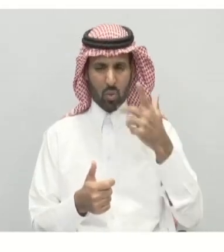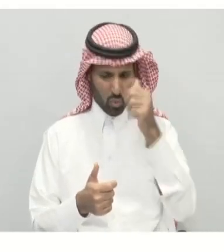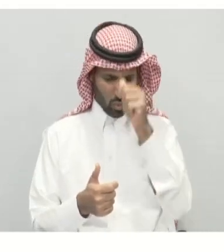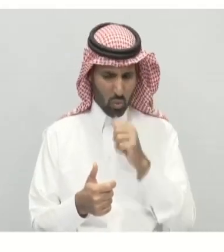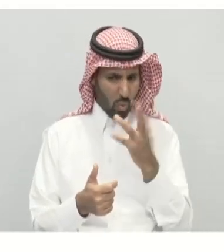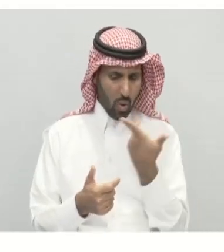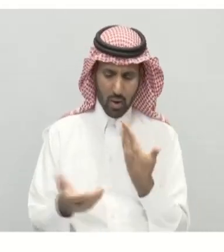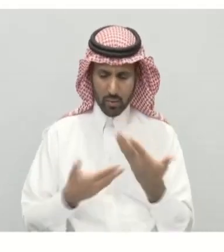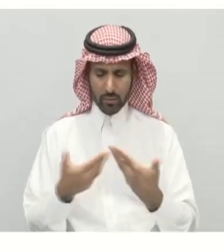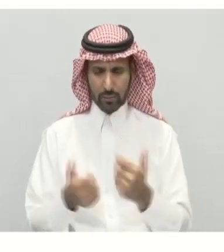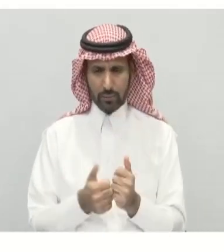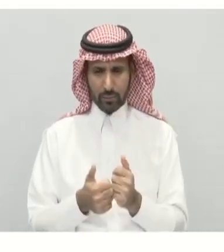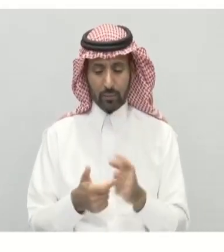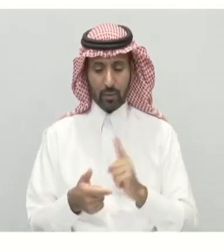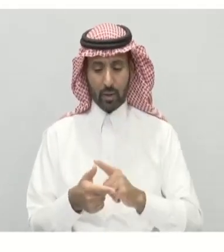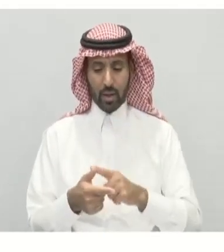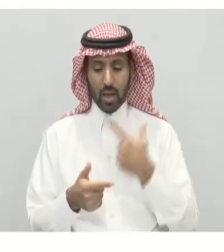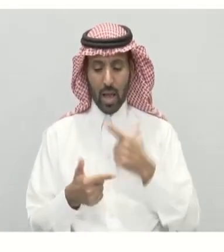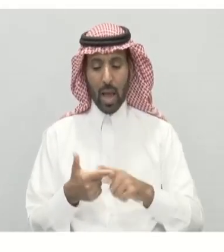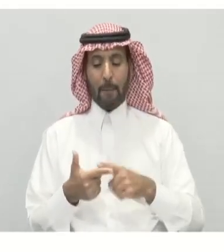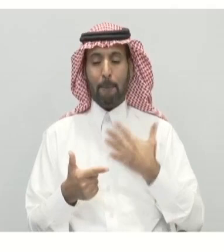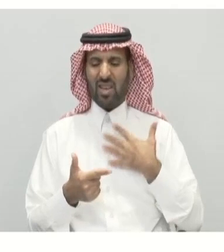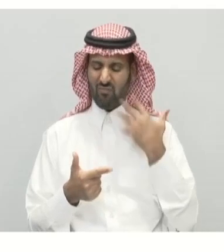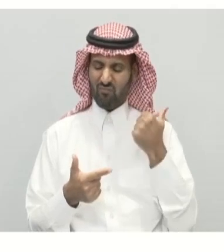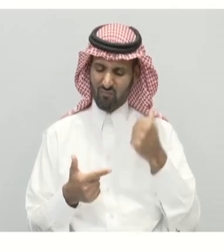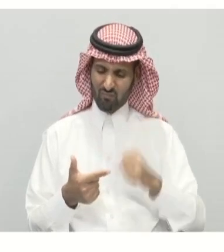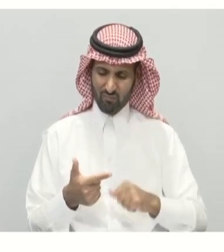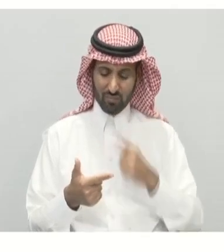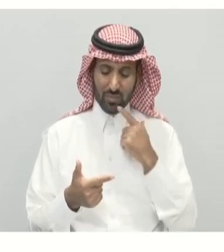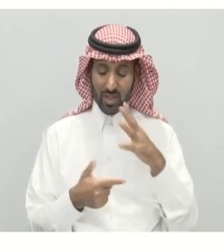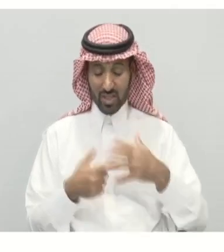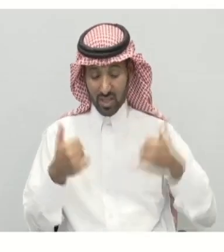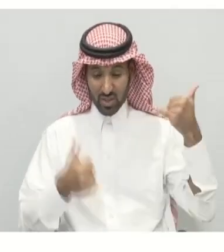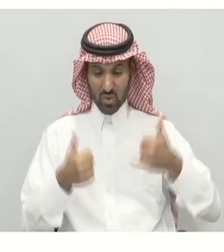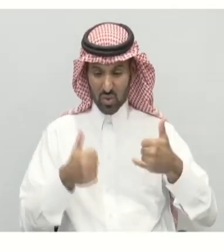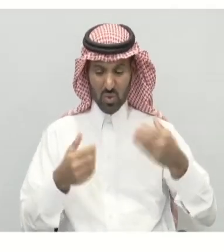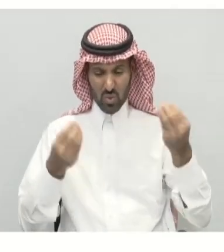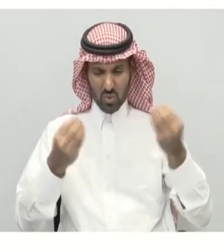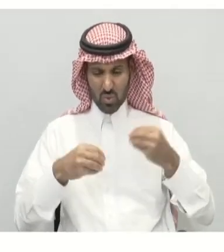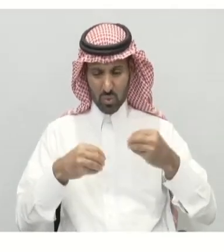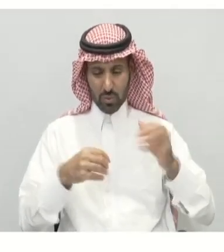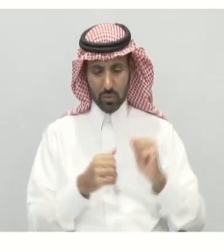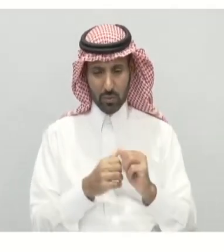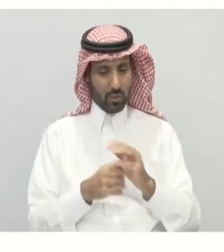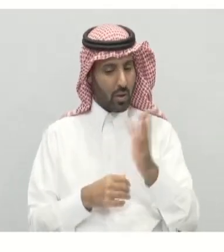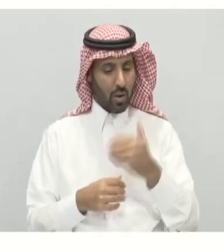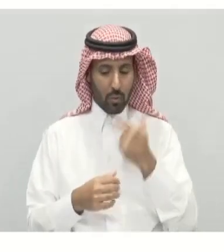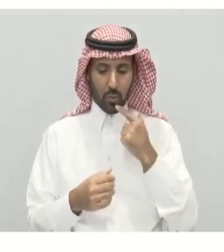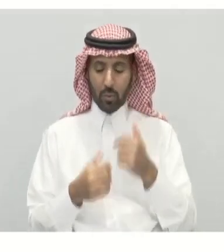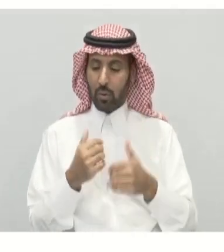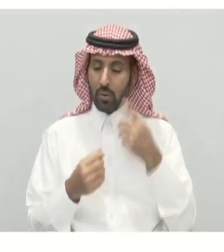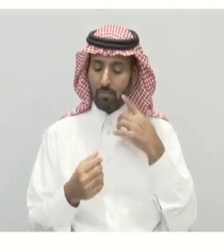upset. What's the matter? I'm feeling down. It's all these exams coming up. There's so